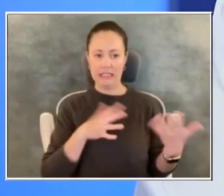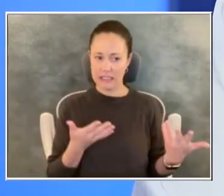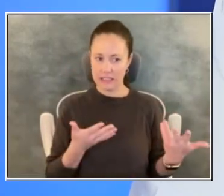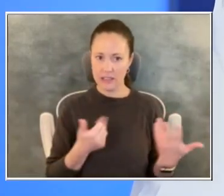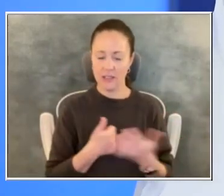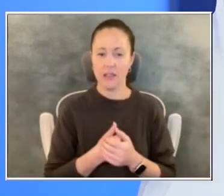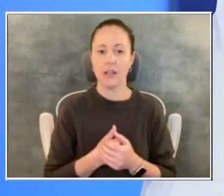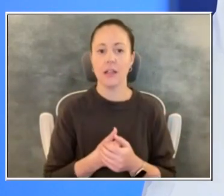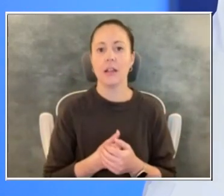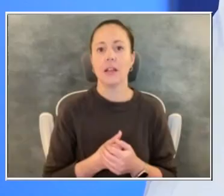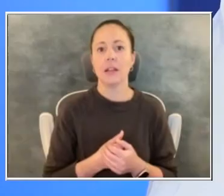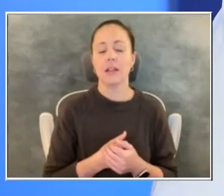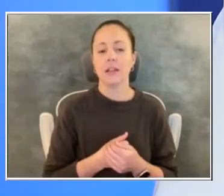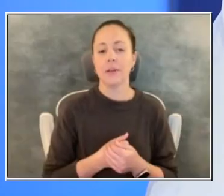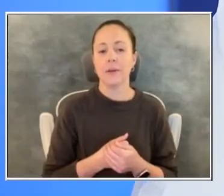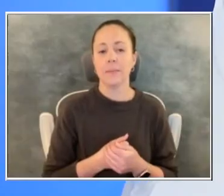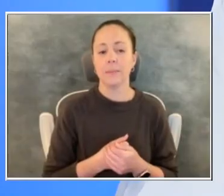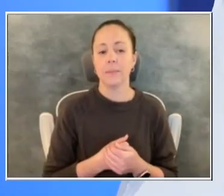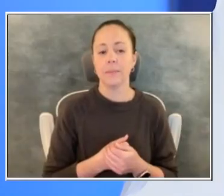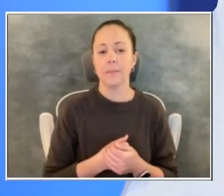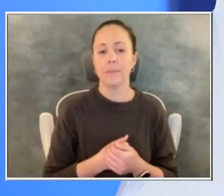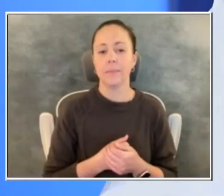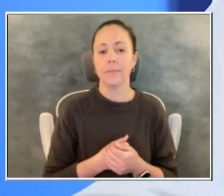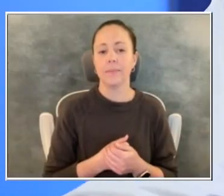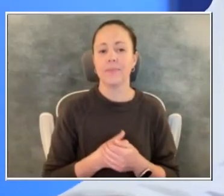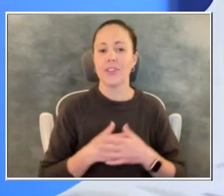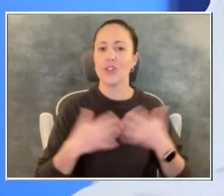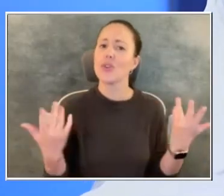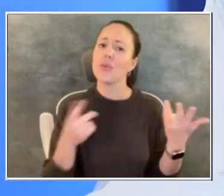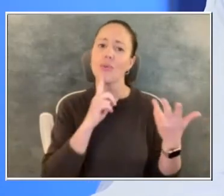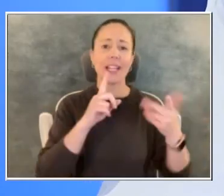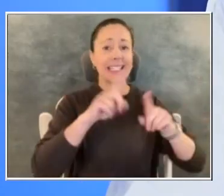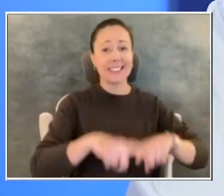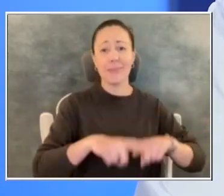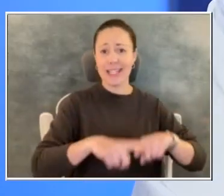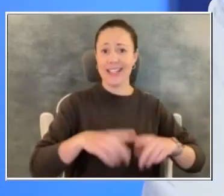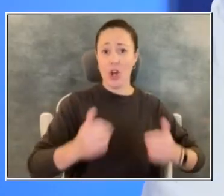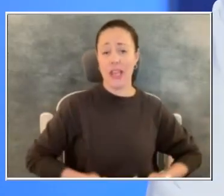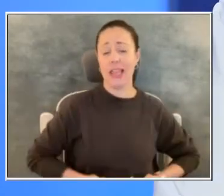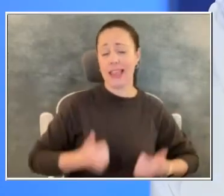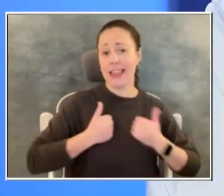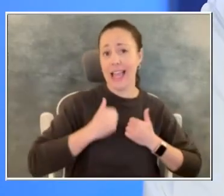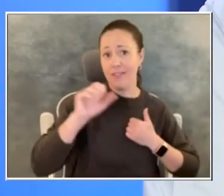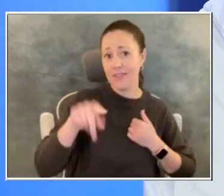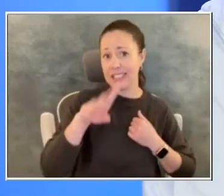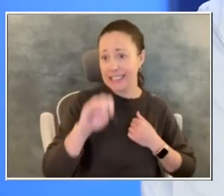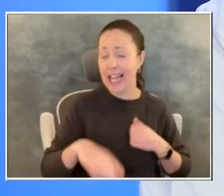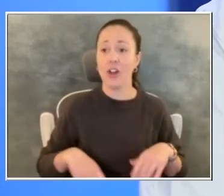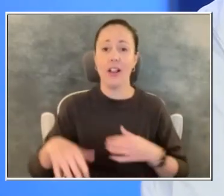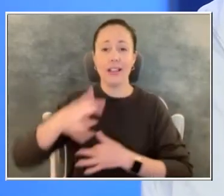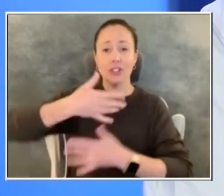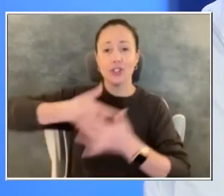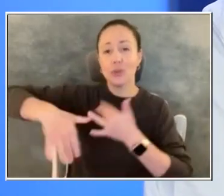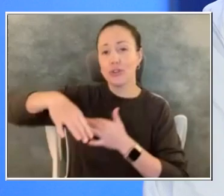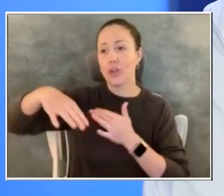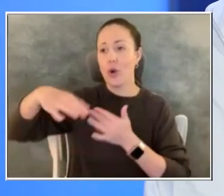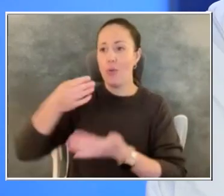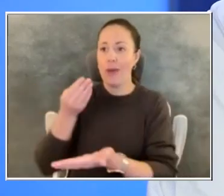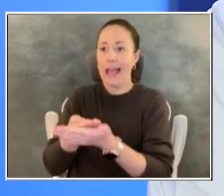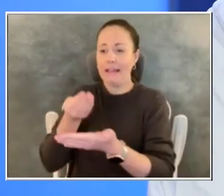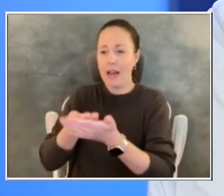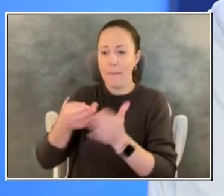confounded by socioeconomic status, lifestyle, different things as well. So it wasn't just that the red wine